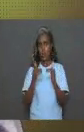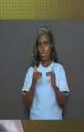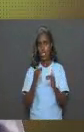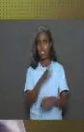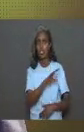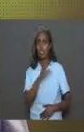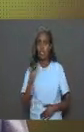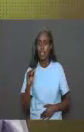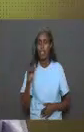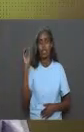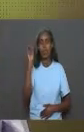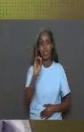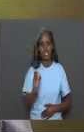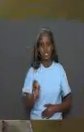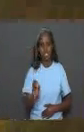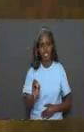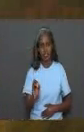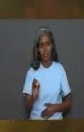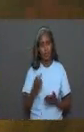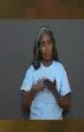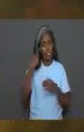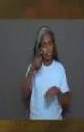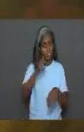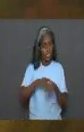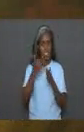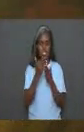proportion, and percentage.